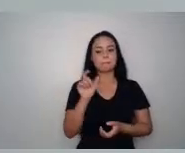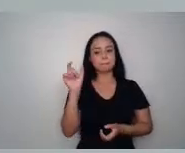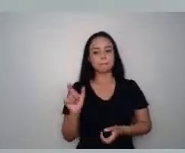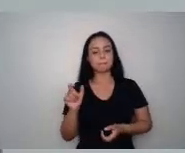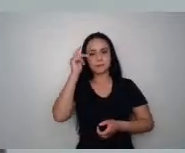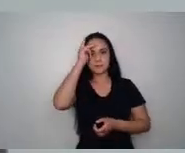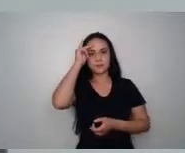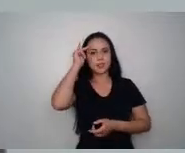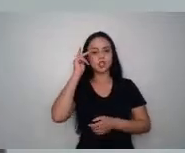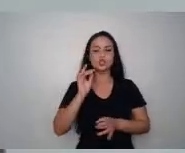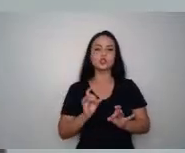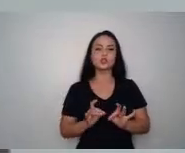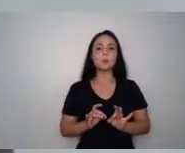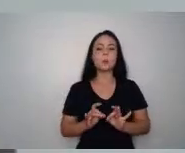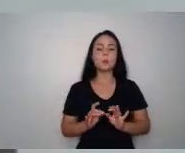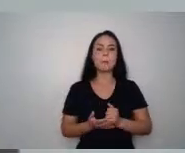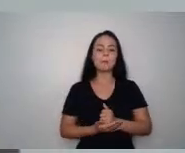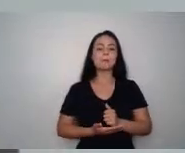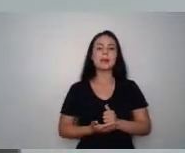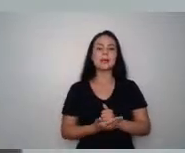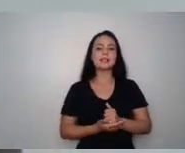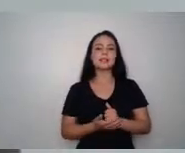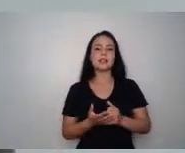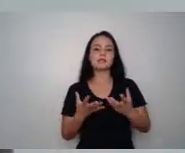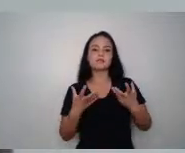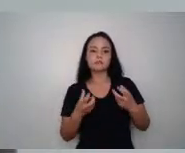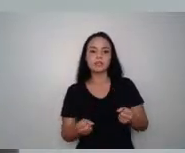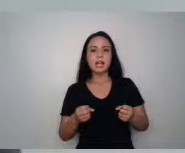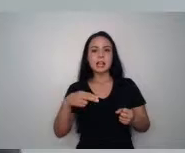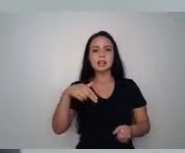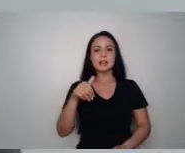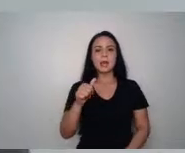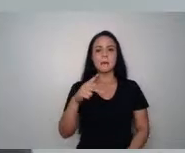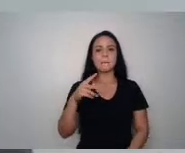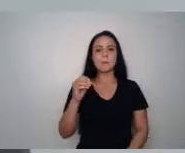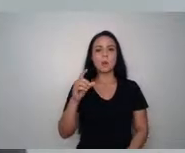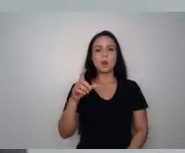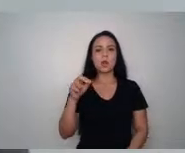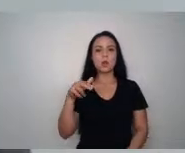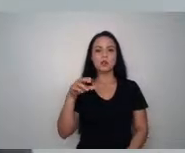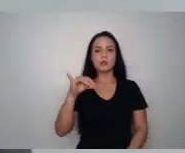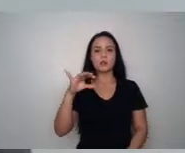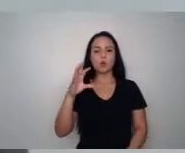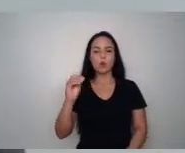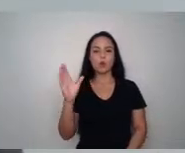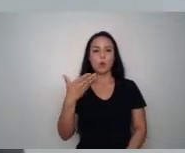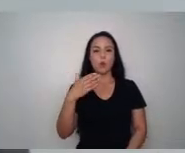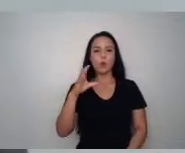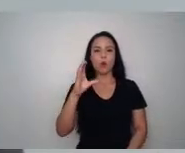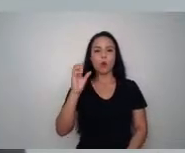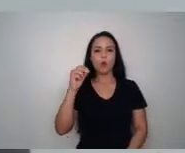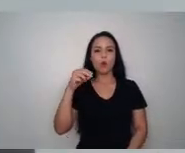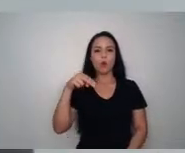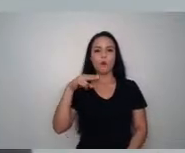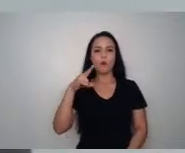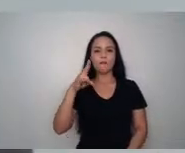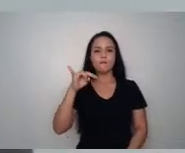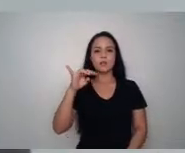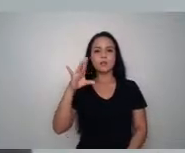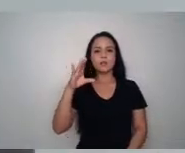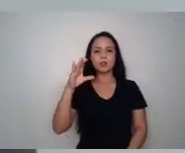consideration, and it's not based on the Napoleonic positivism. It's